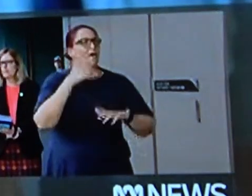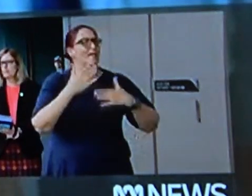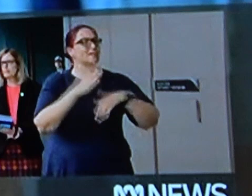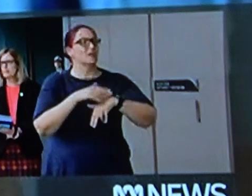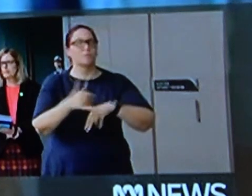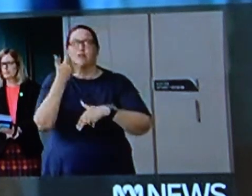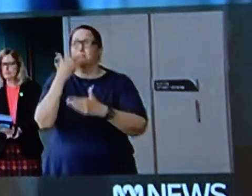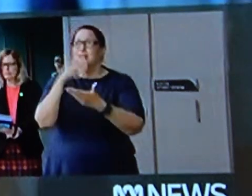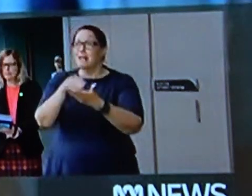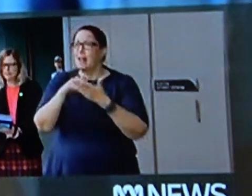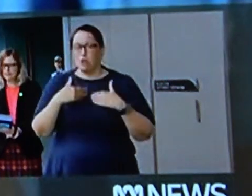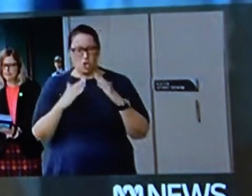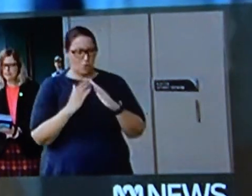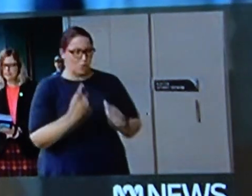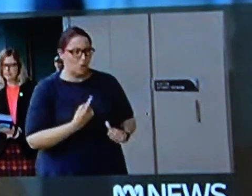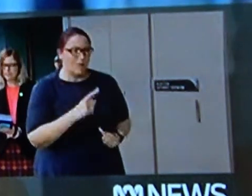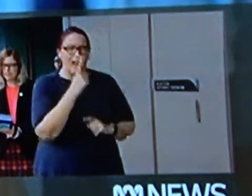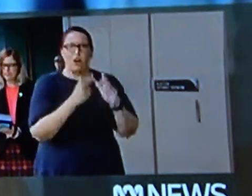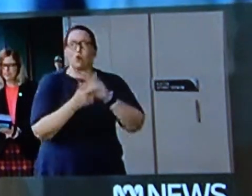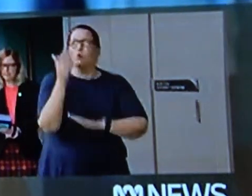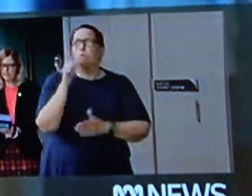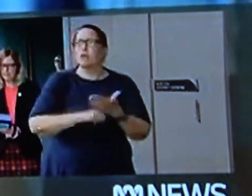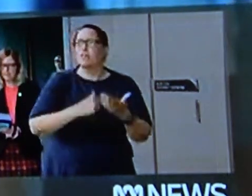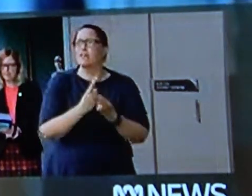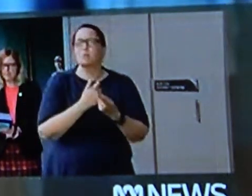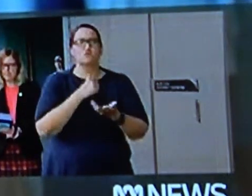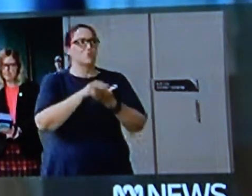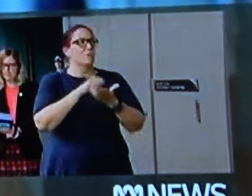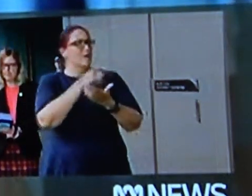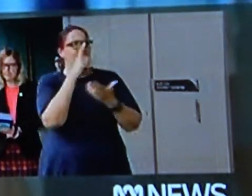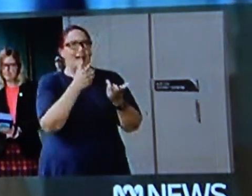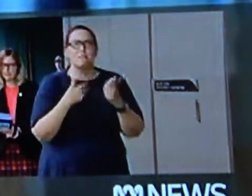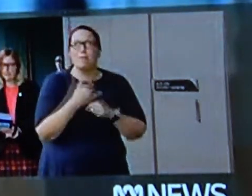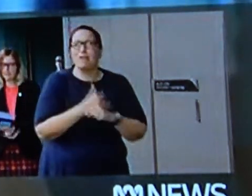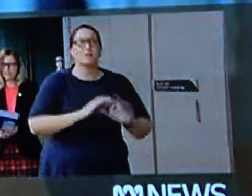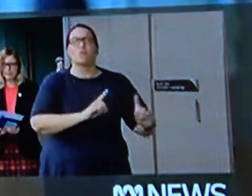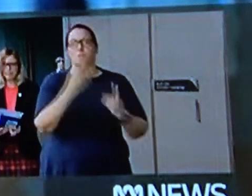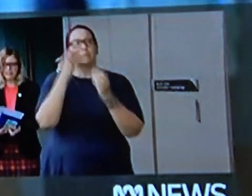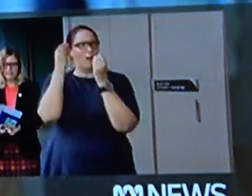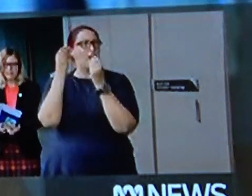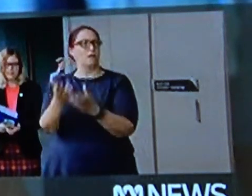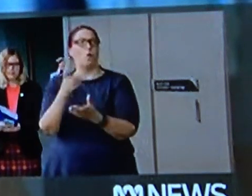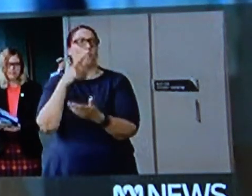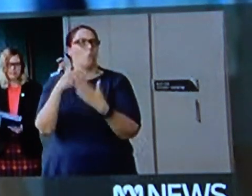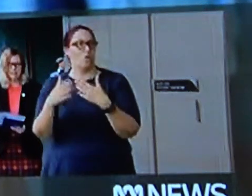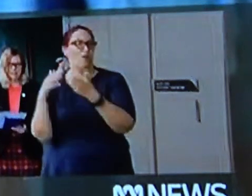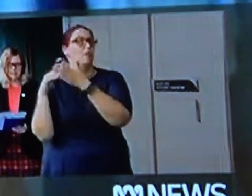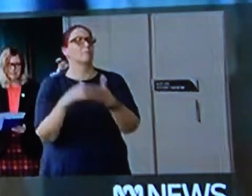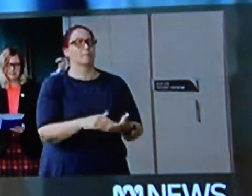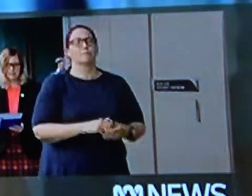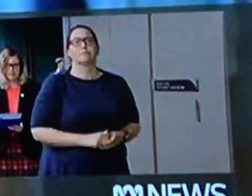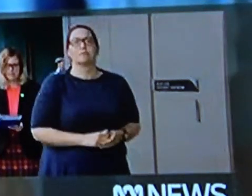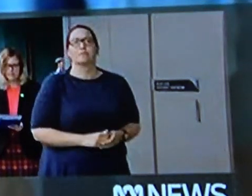these changes. I know that people are doing their best. From my own community, from people in and around me, I know that people are all doing